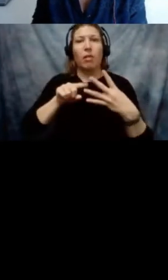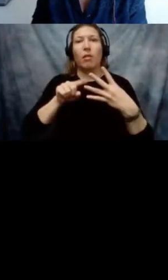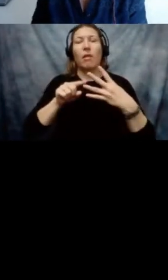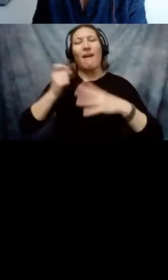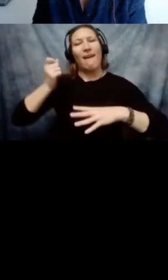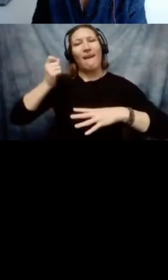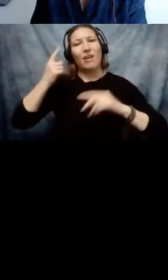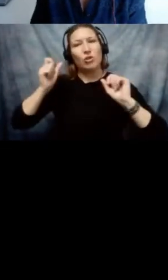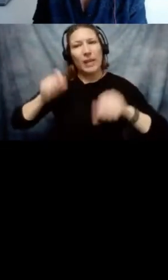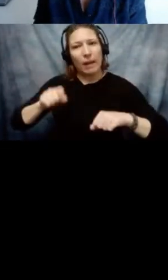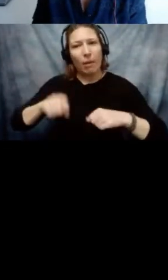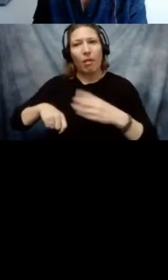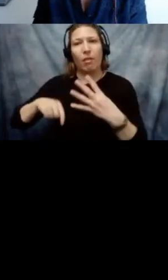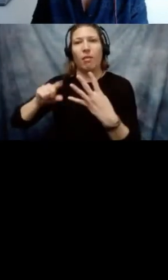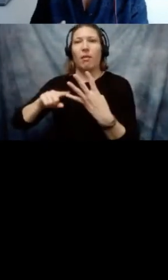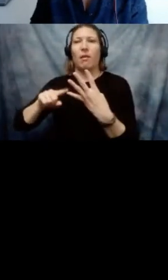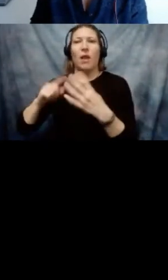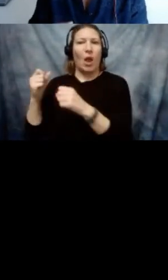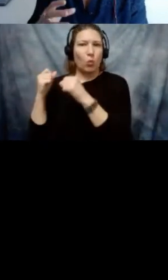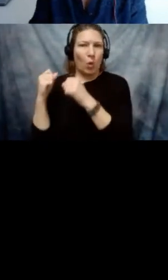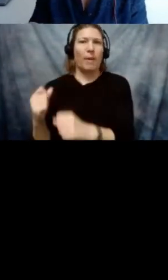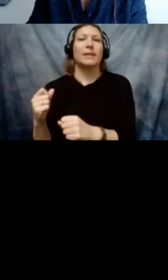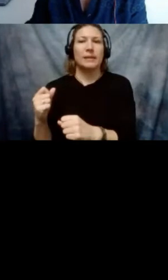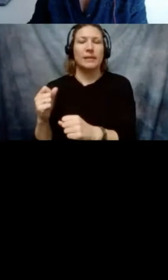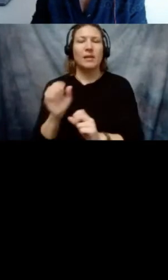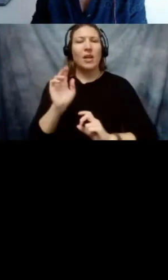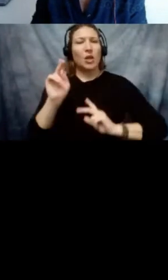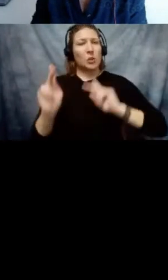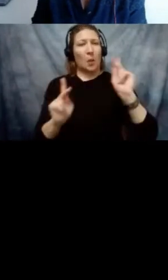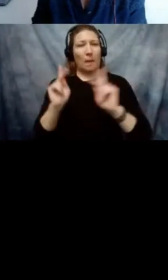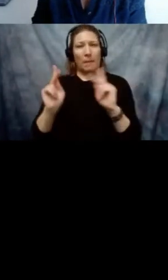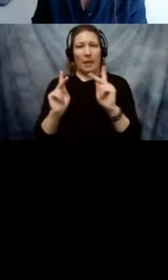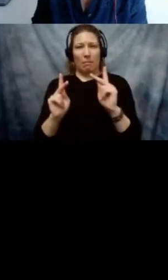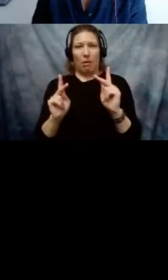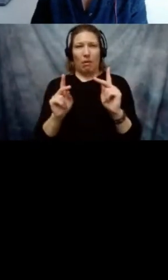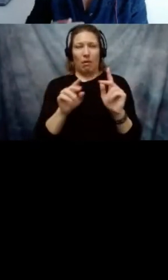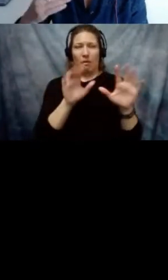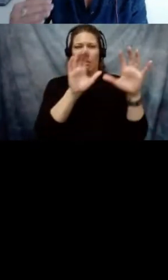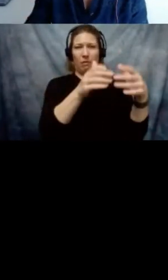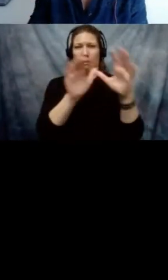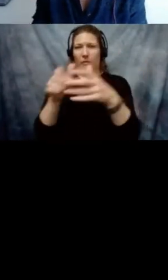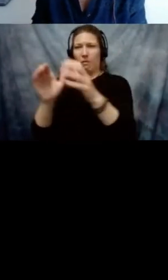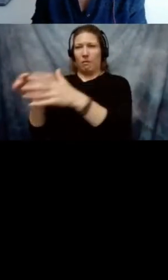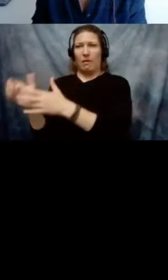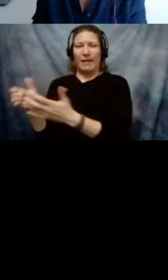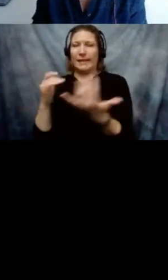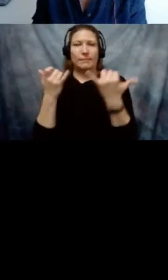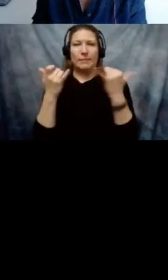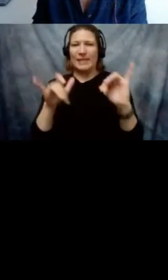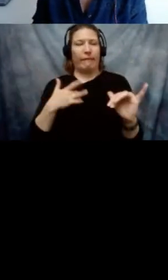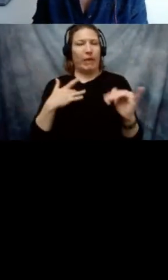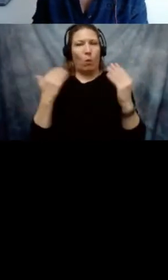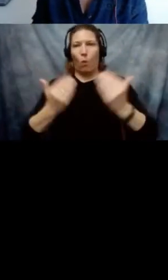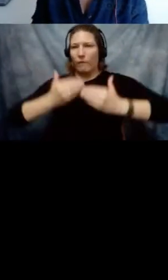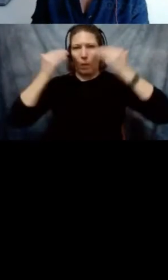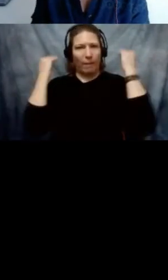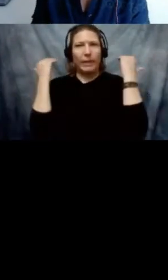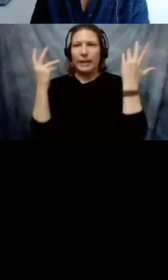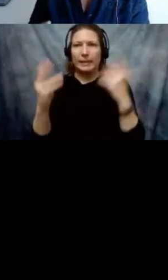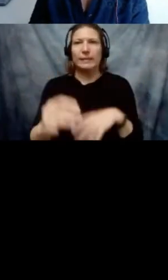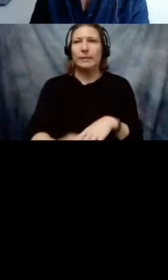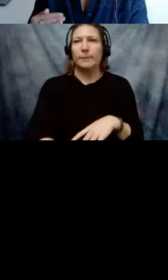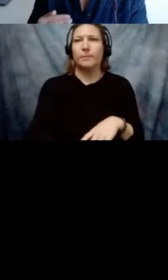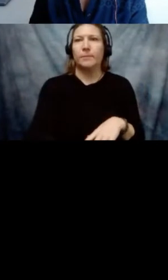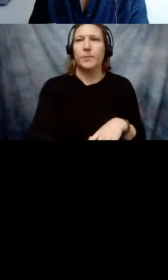them into those 4 overarching principles. And that's why I wrote Designing Accessible Learning Content.